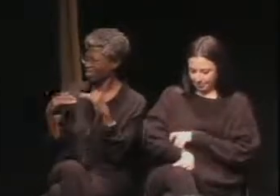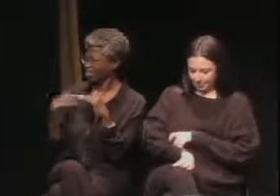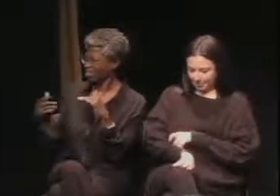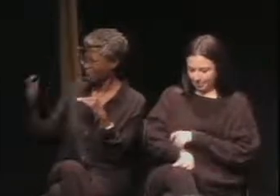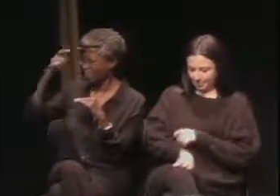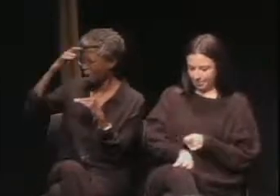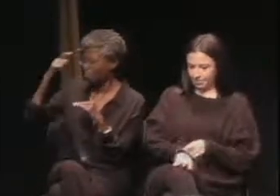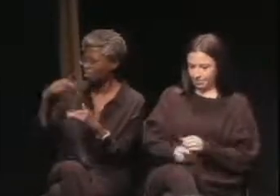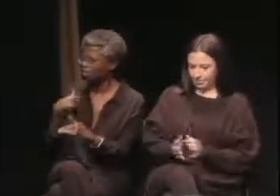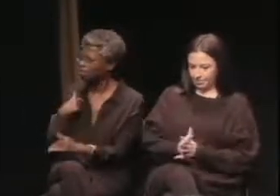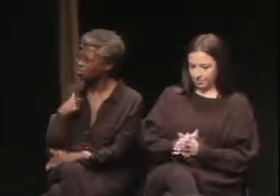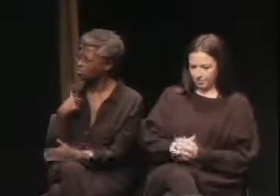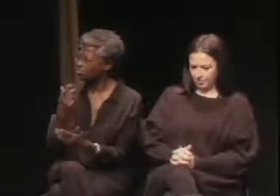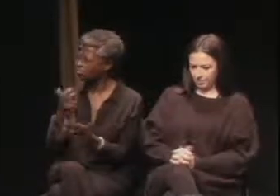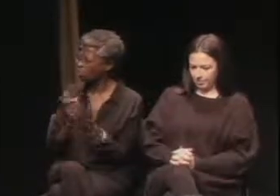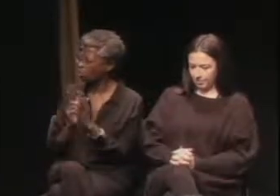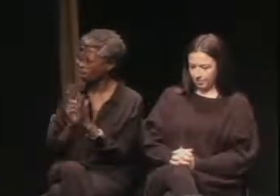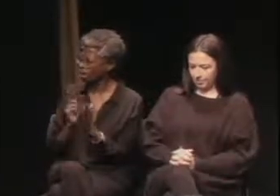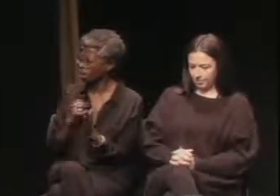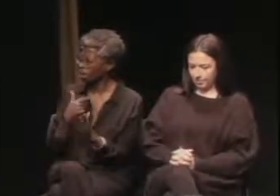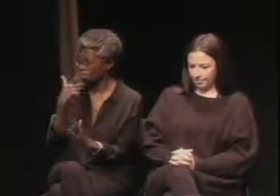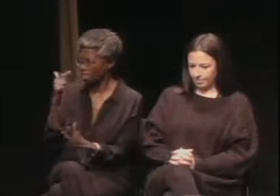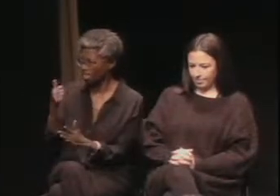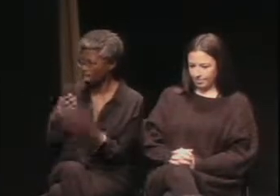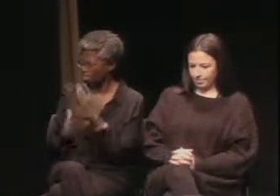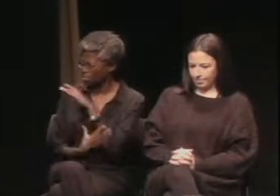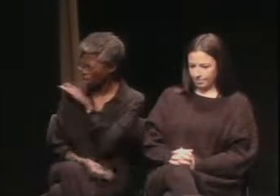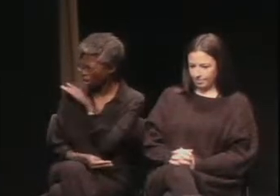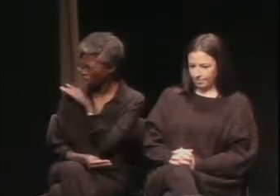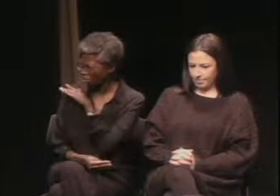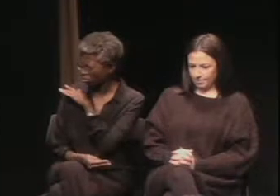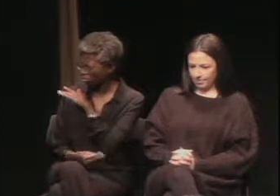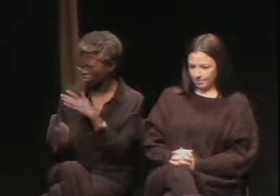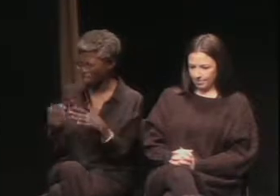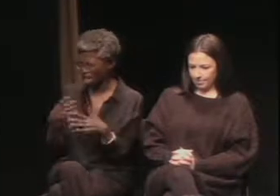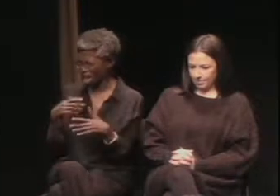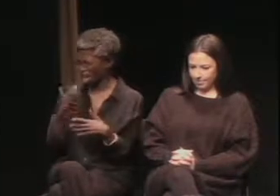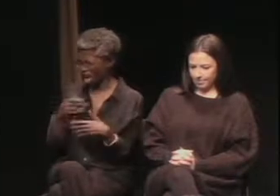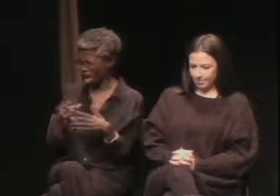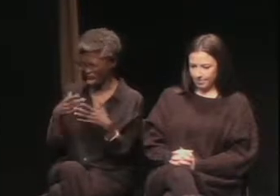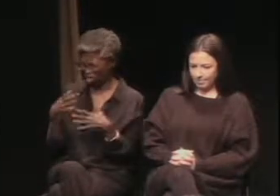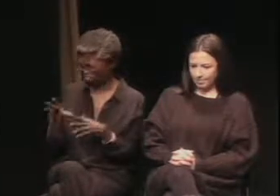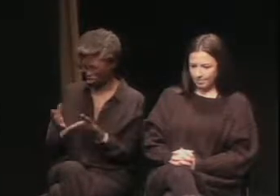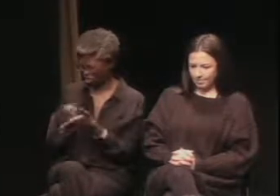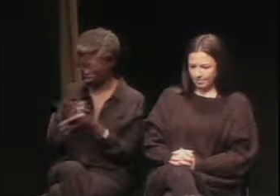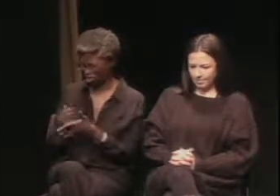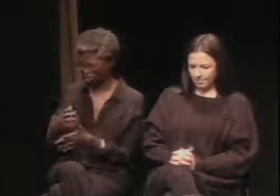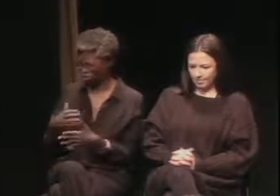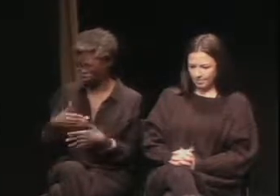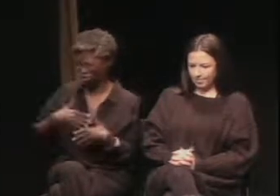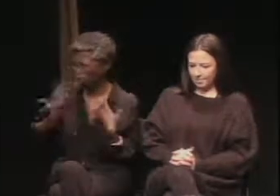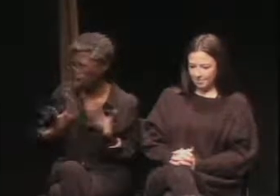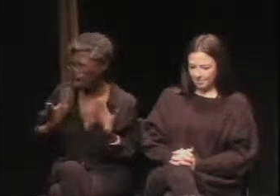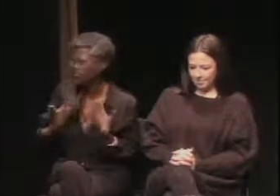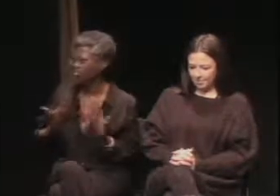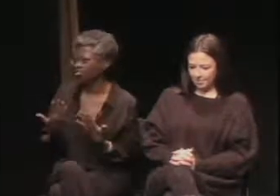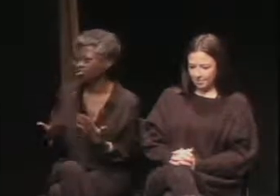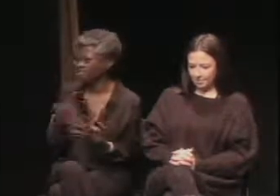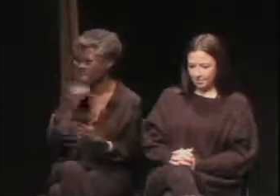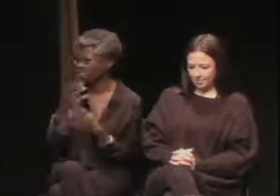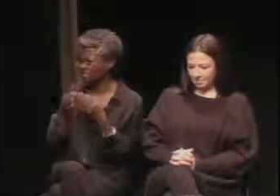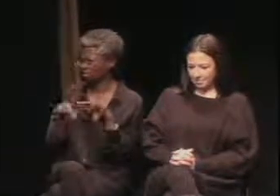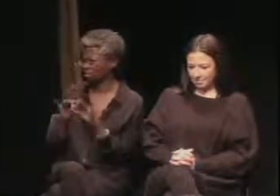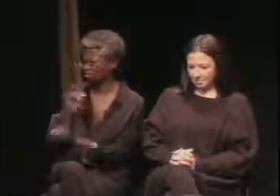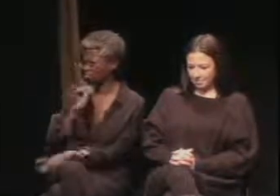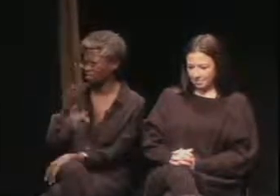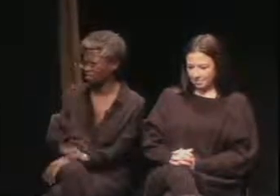wait a minute. So because I'm poor, I don't get to have joy. I don't get to manifest. I don't get, that's how this, that's not how the world works.